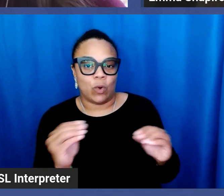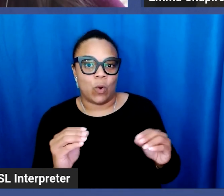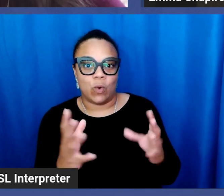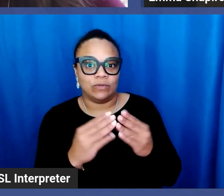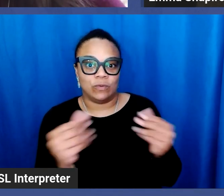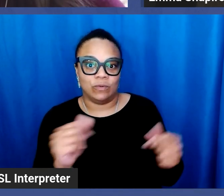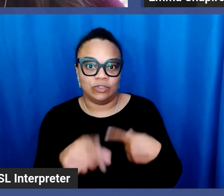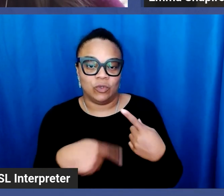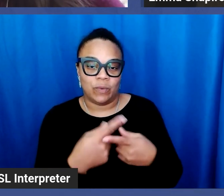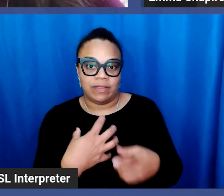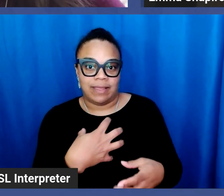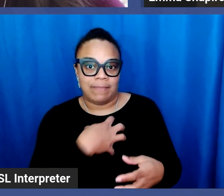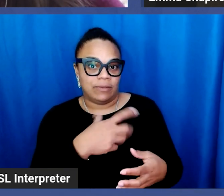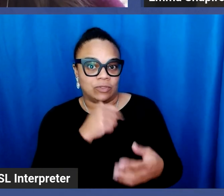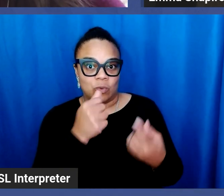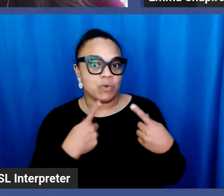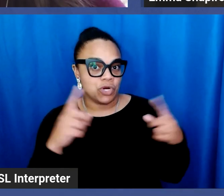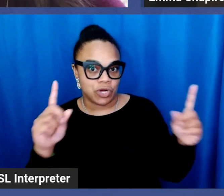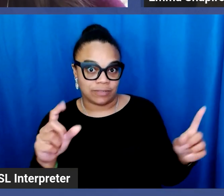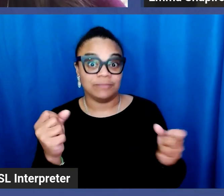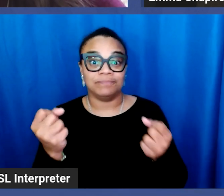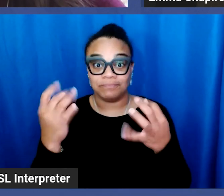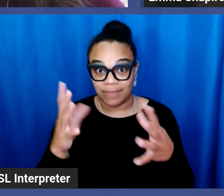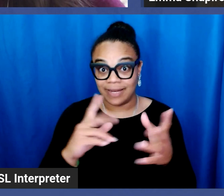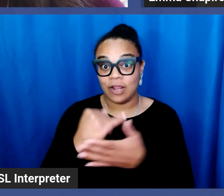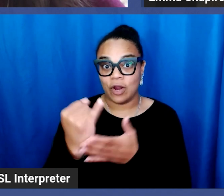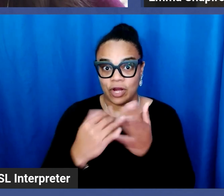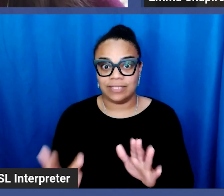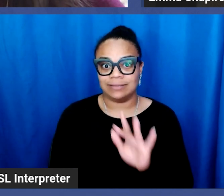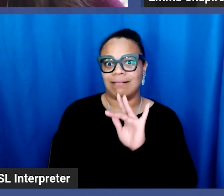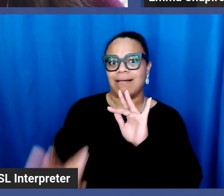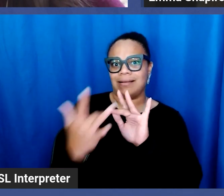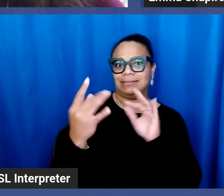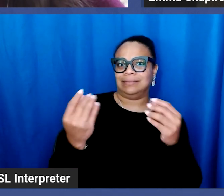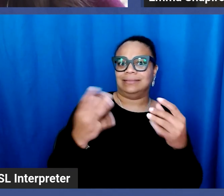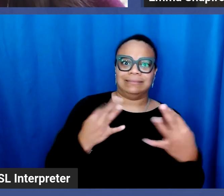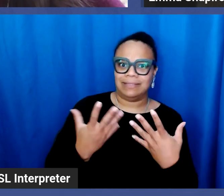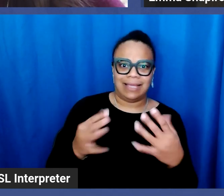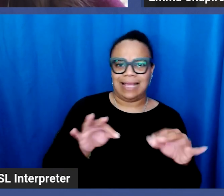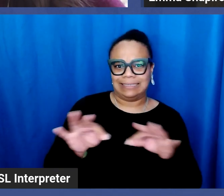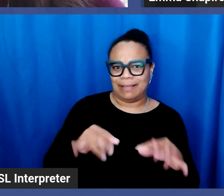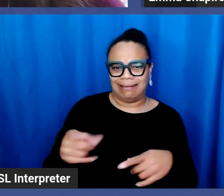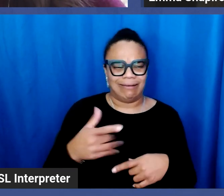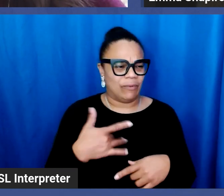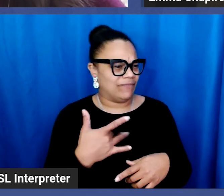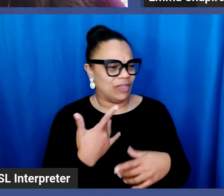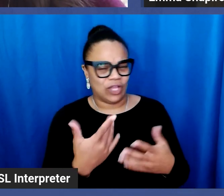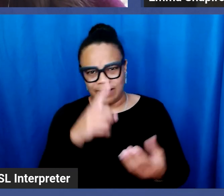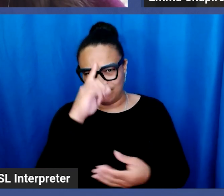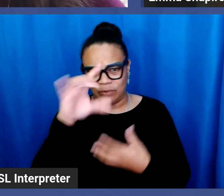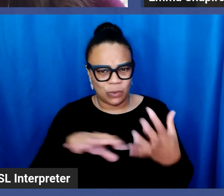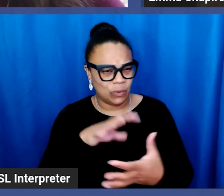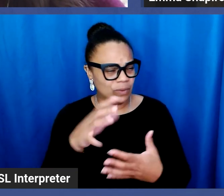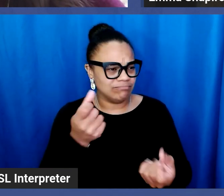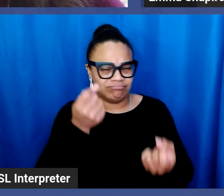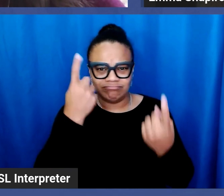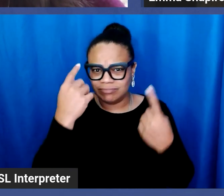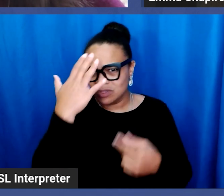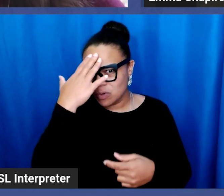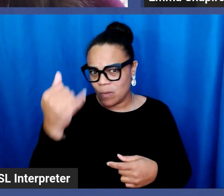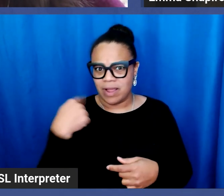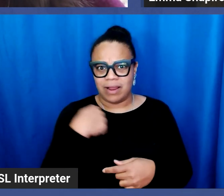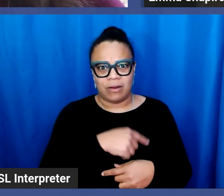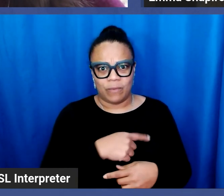lot of artists contacting us about how confused they are, how they just don't understand why they keep ending up in these loops